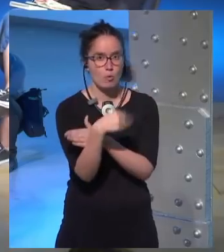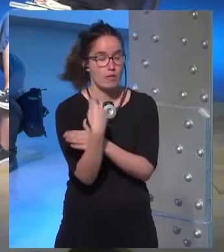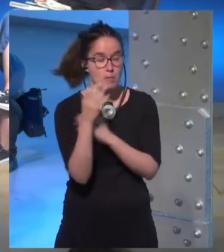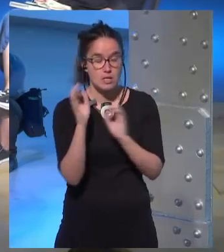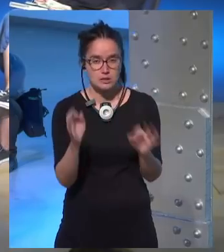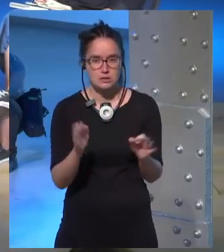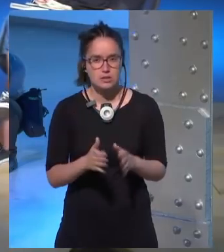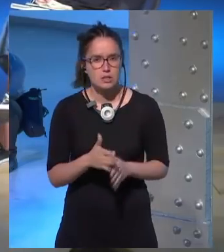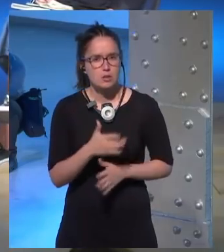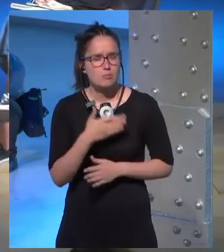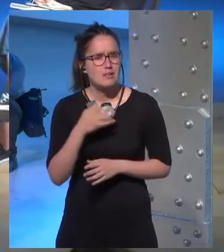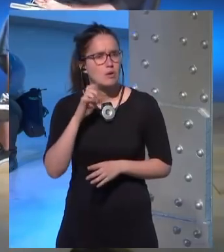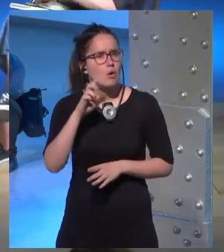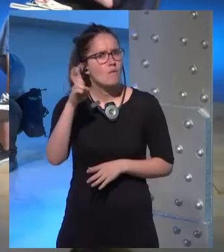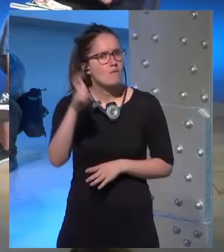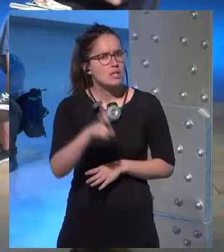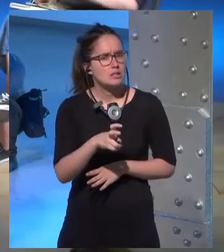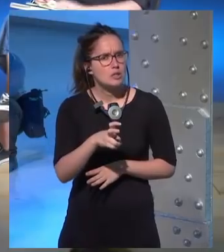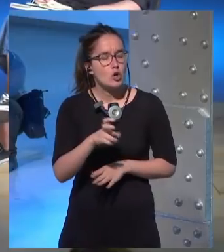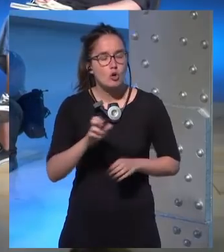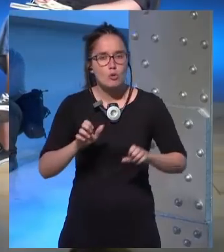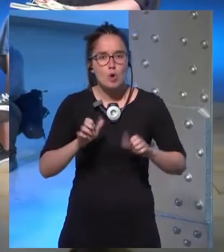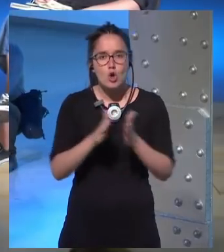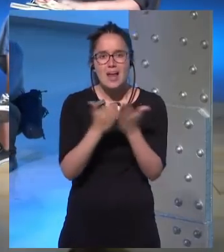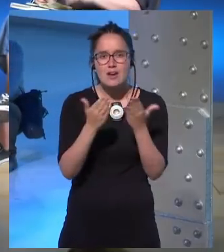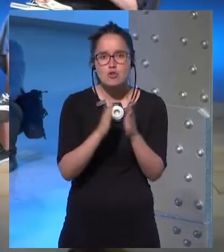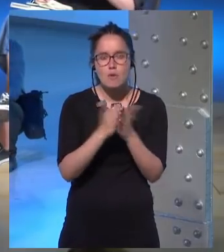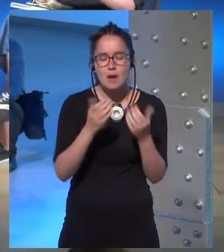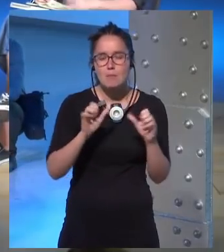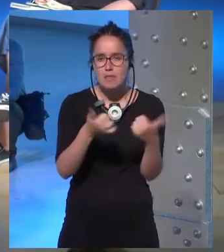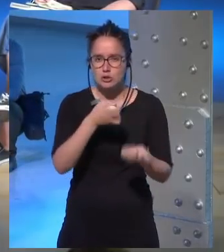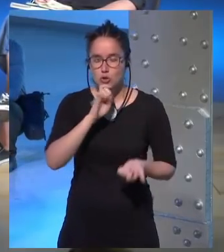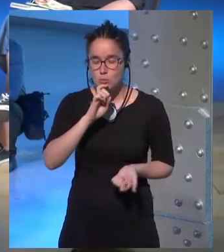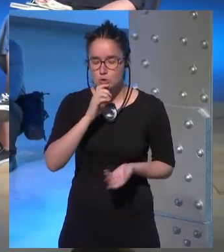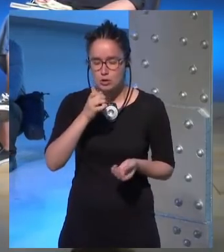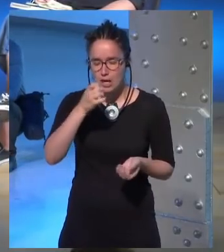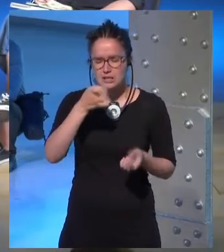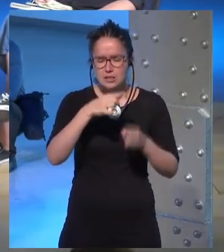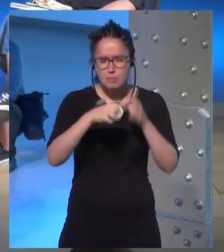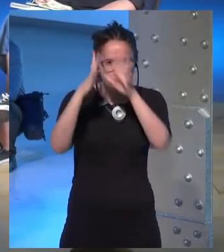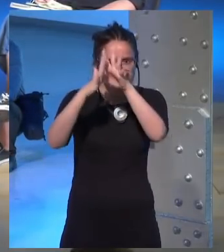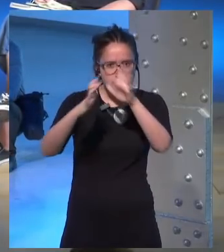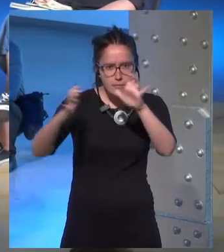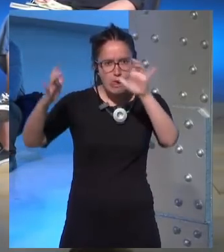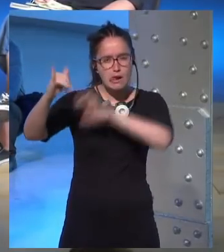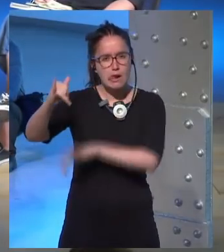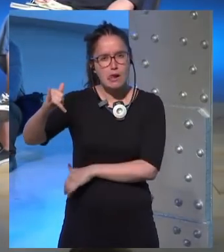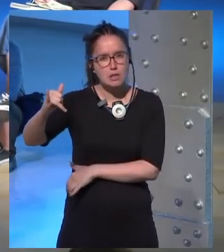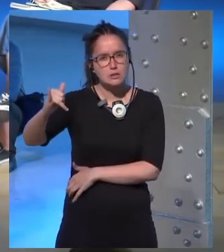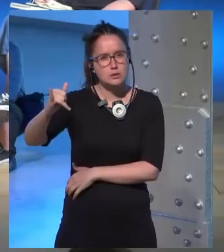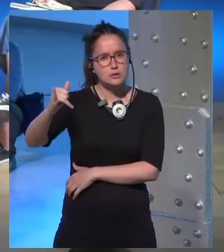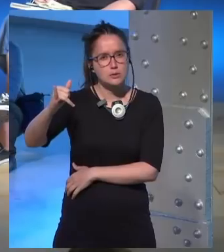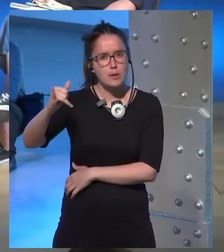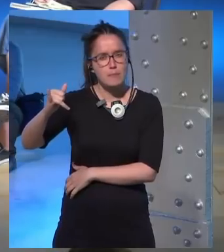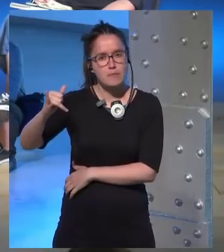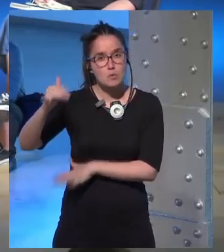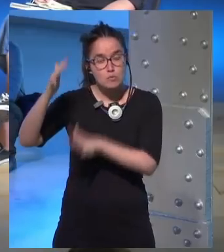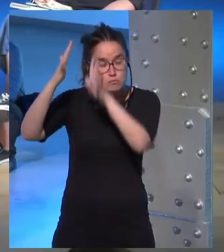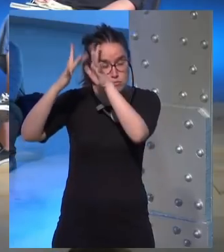And now that we're talking about the process of writing, how does a novel start in your case? Is there an image